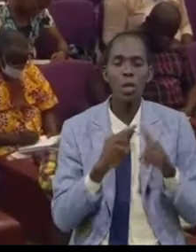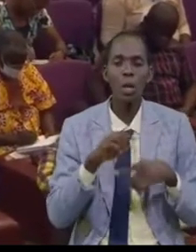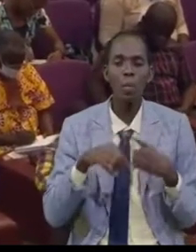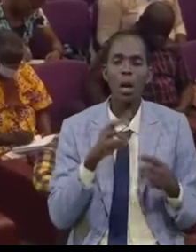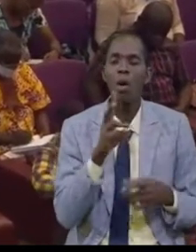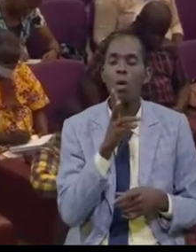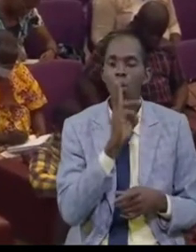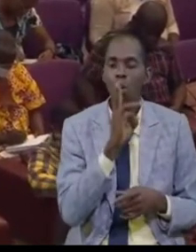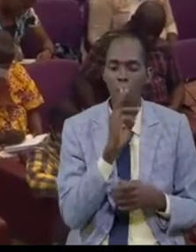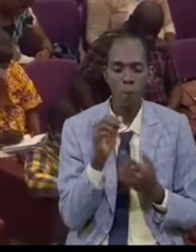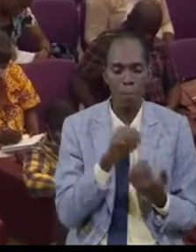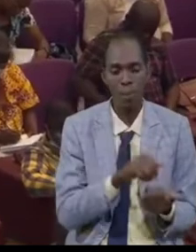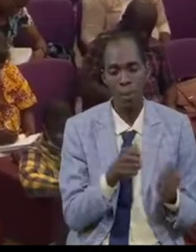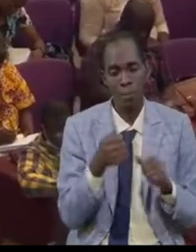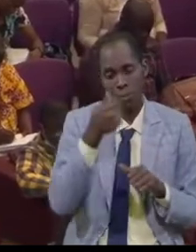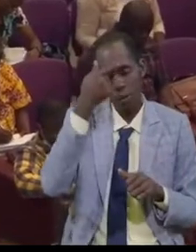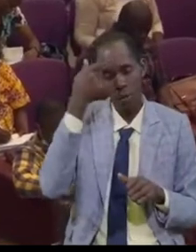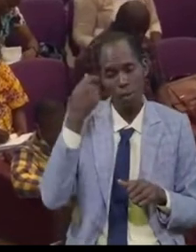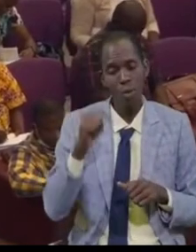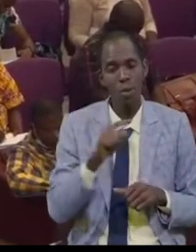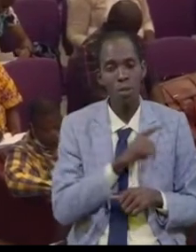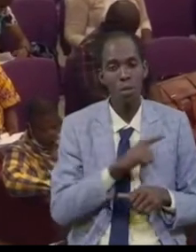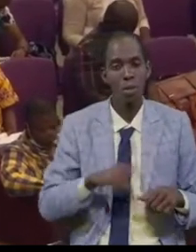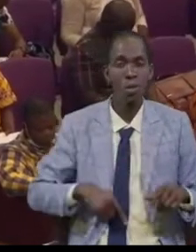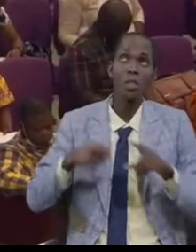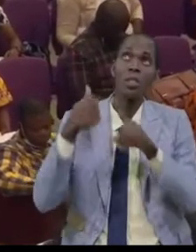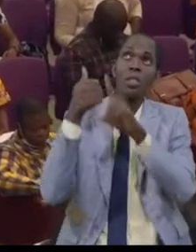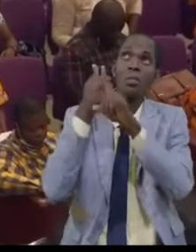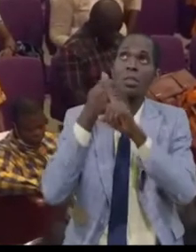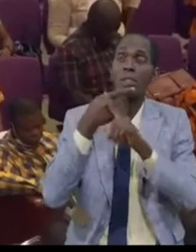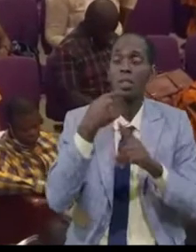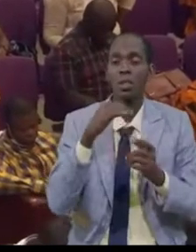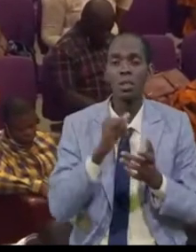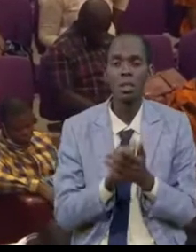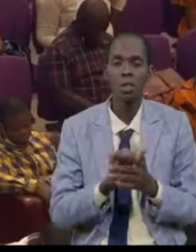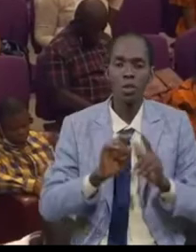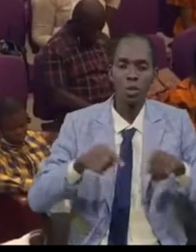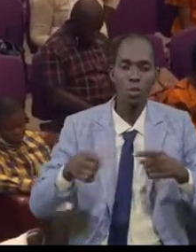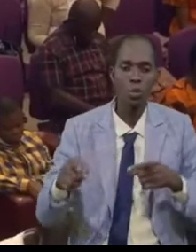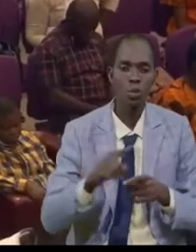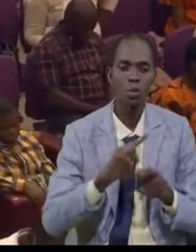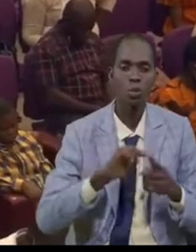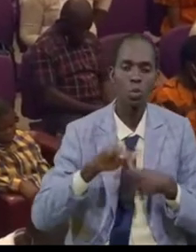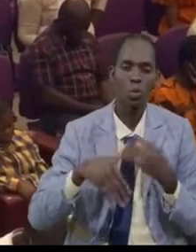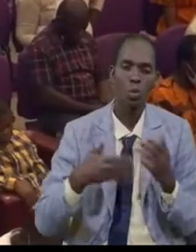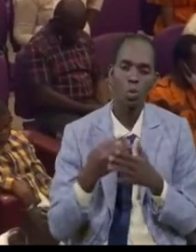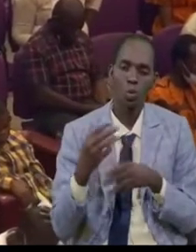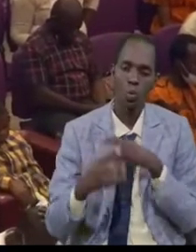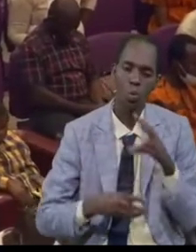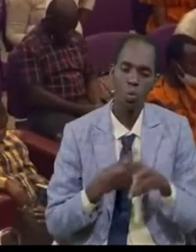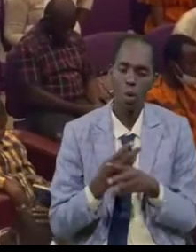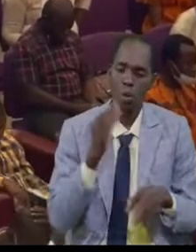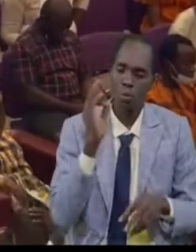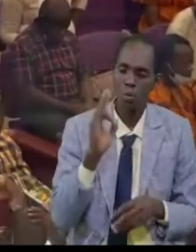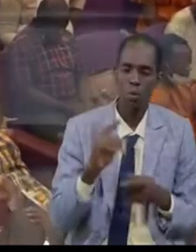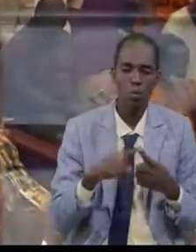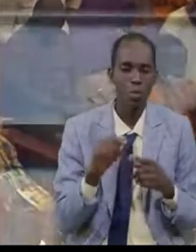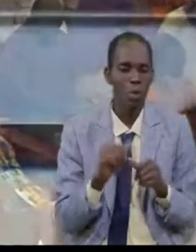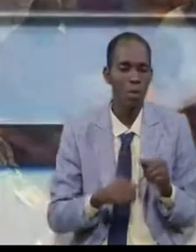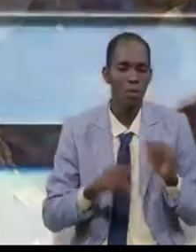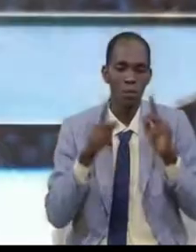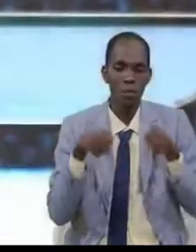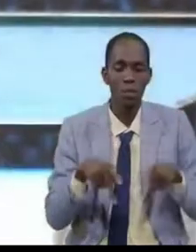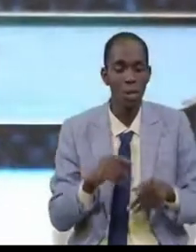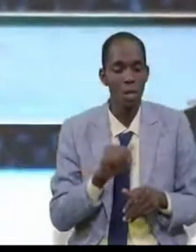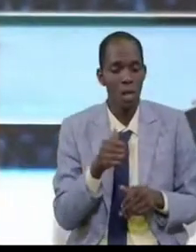the Lord himself said, go into all the world and preach the gospel to every creature. He that believeth and